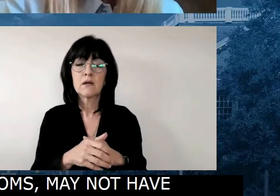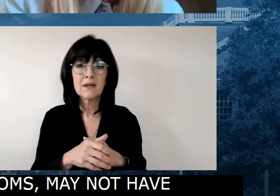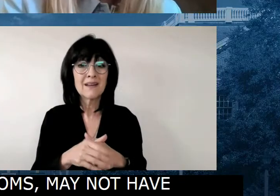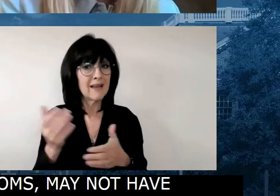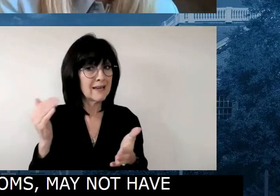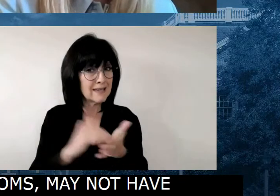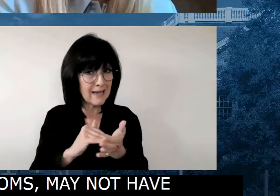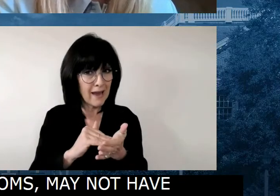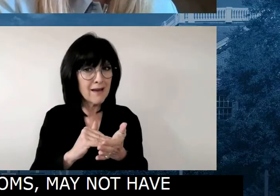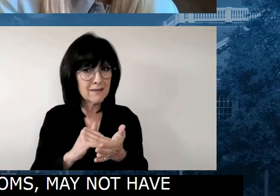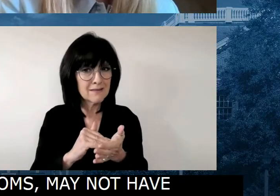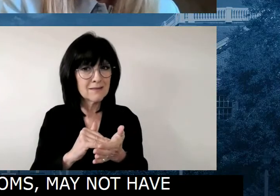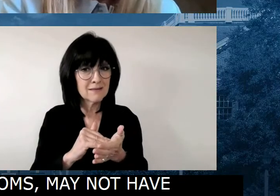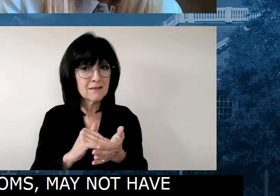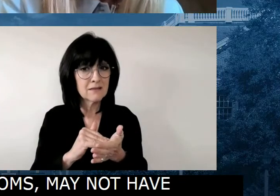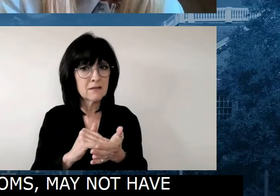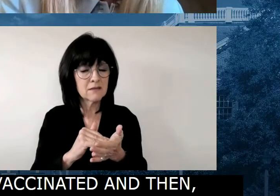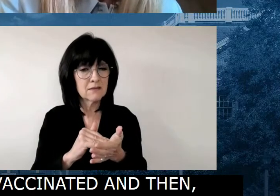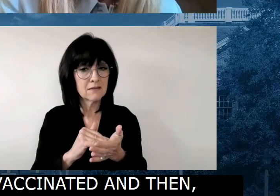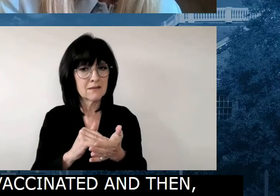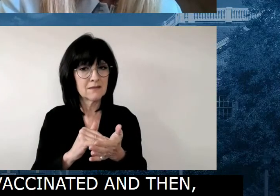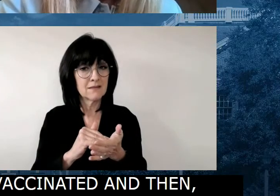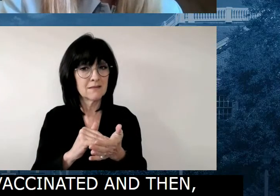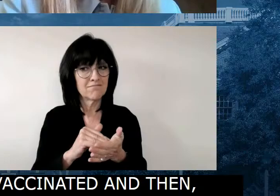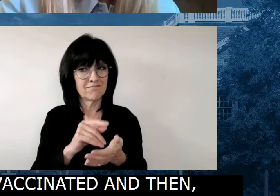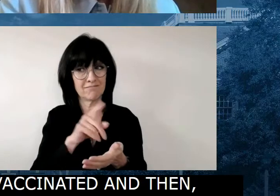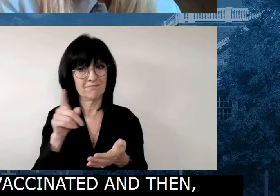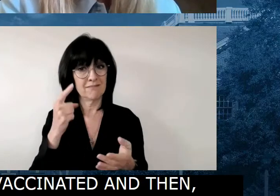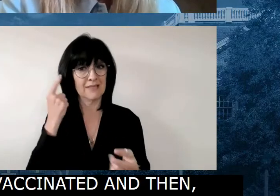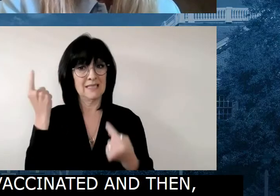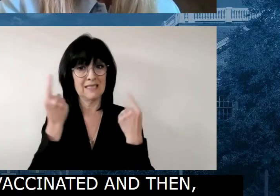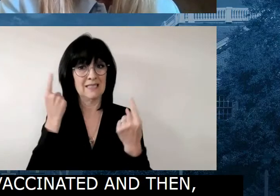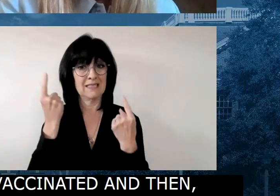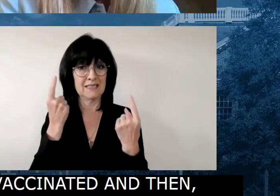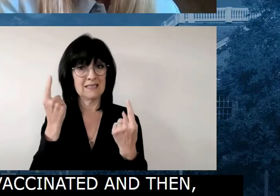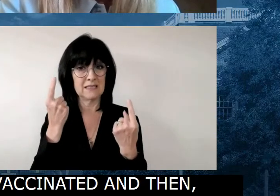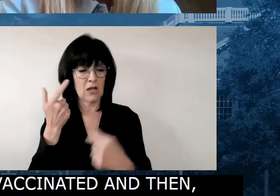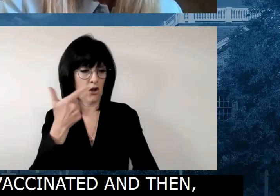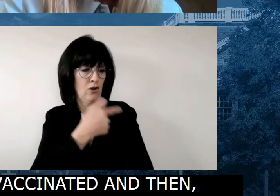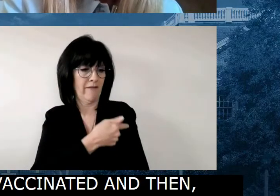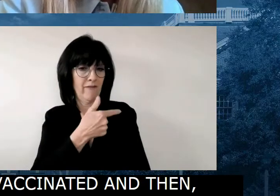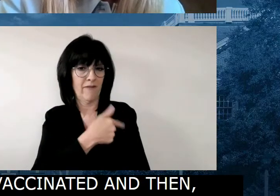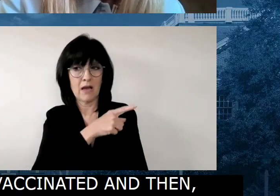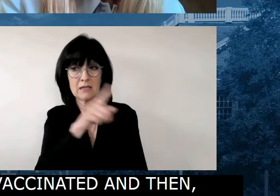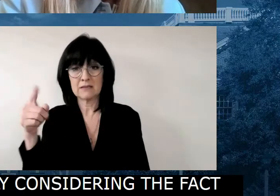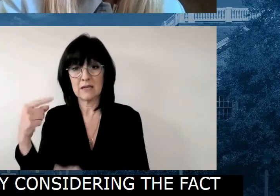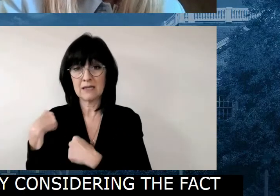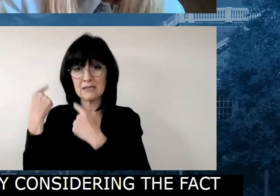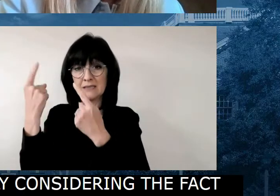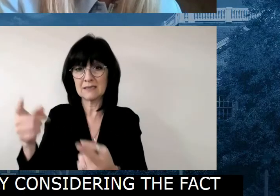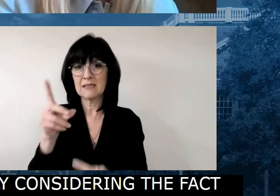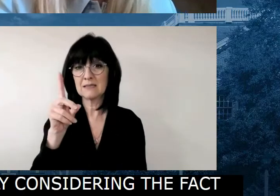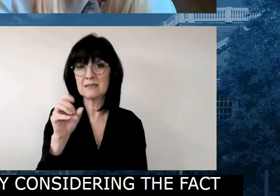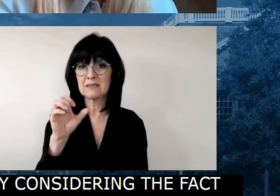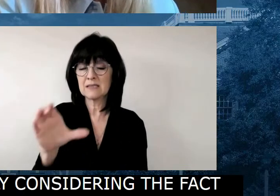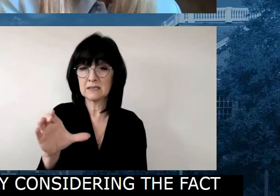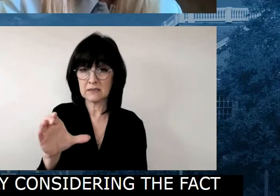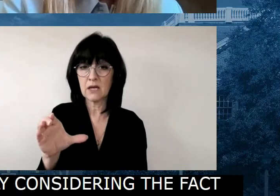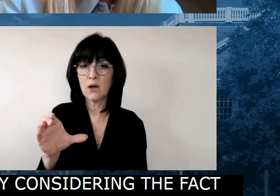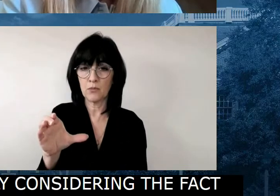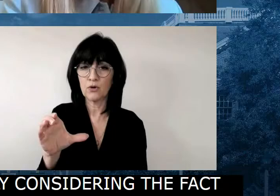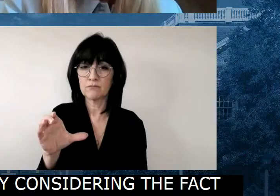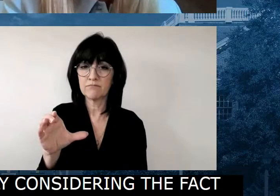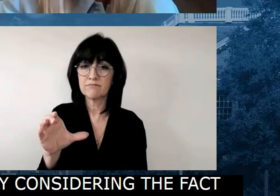again, really considering the fact we've been vaccinating since December, and we've